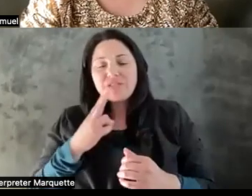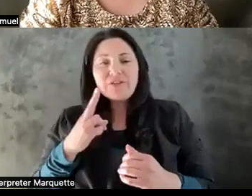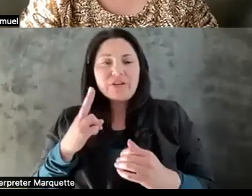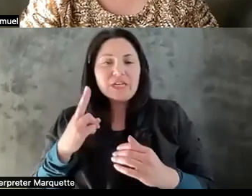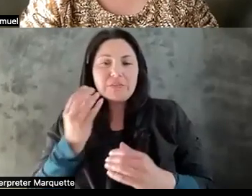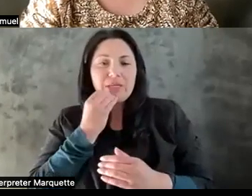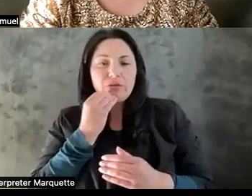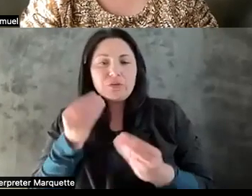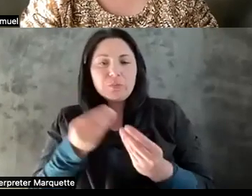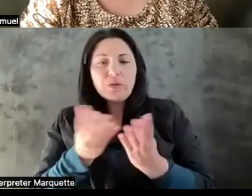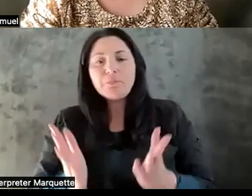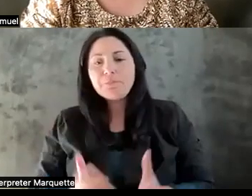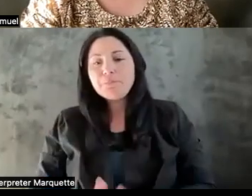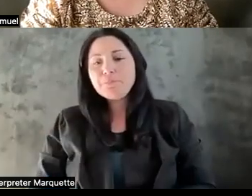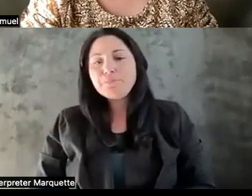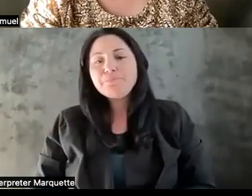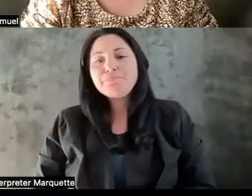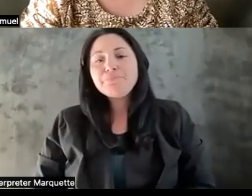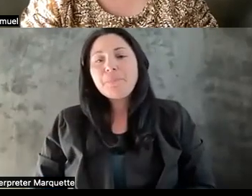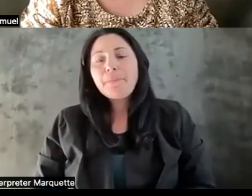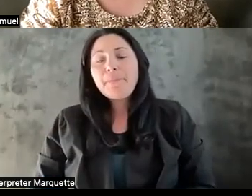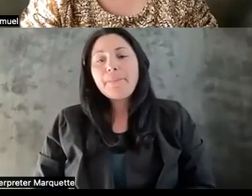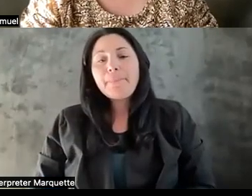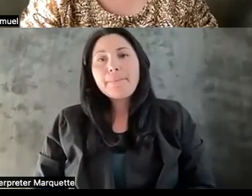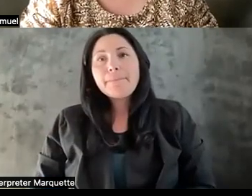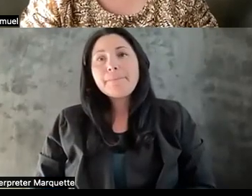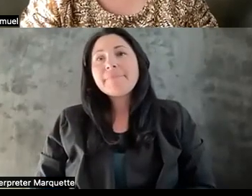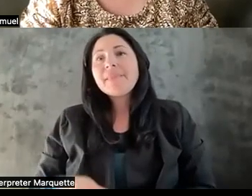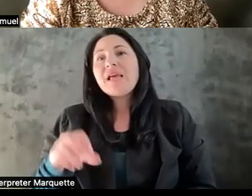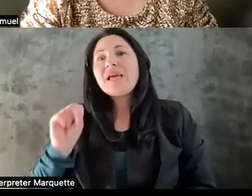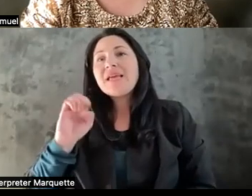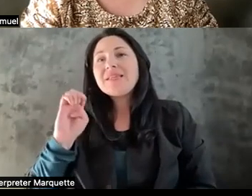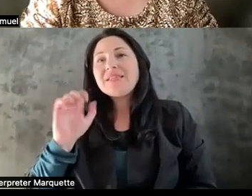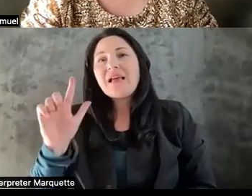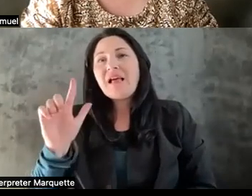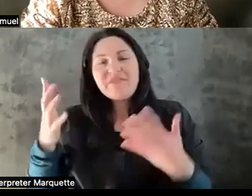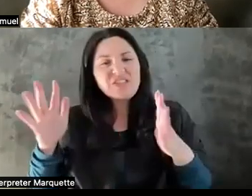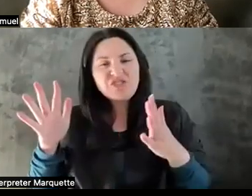our students. We did talk about SEL already.